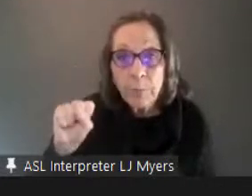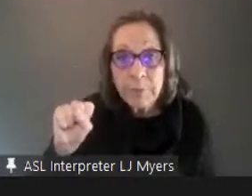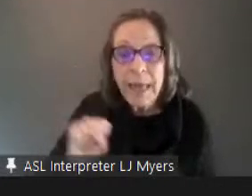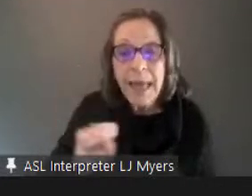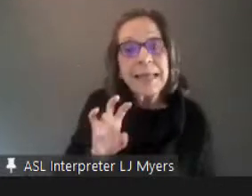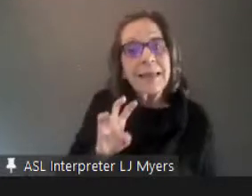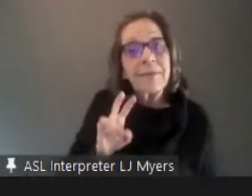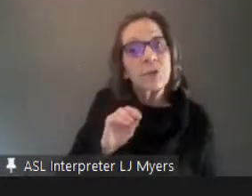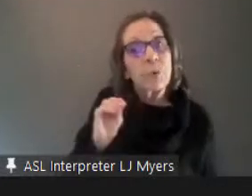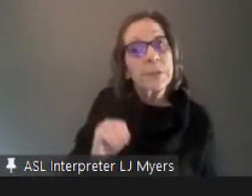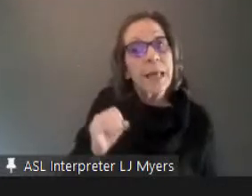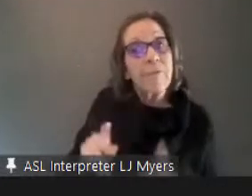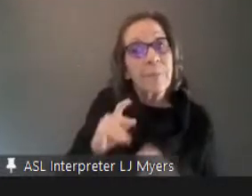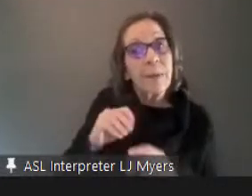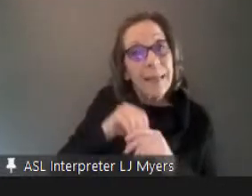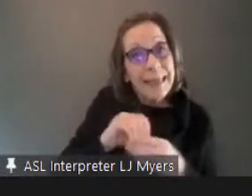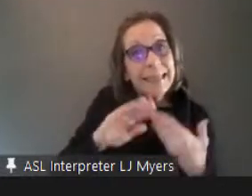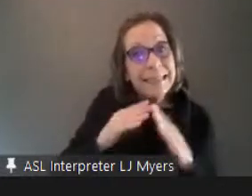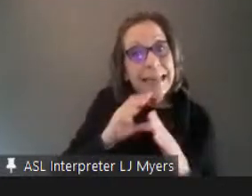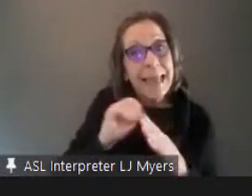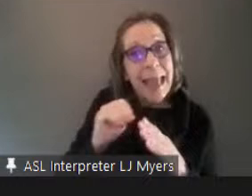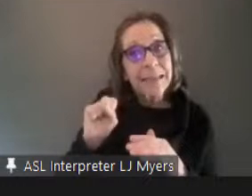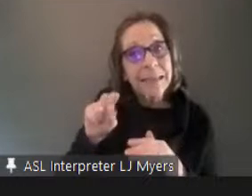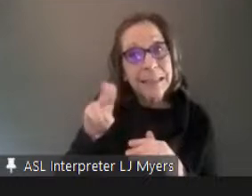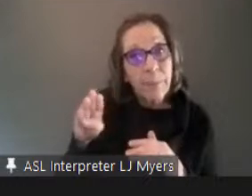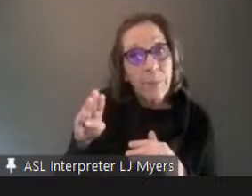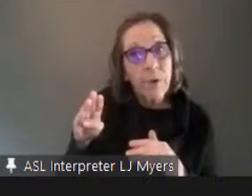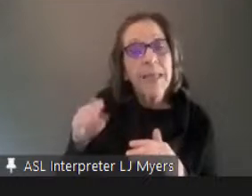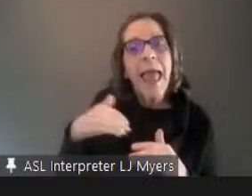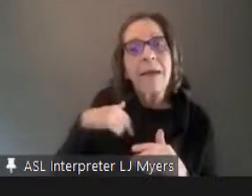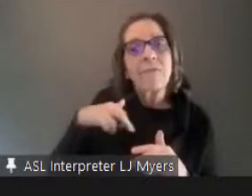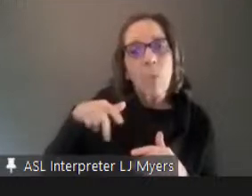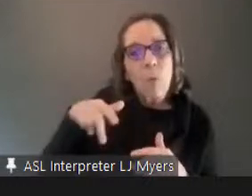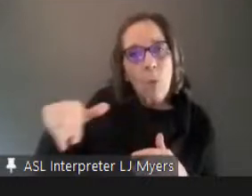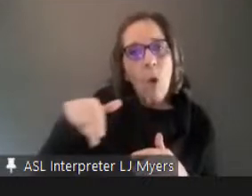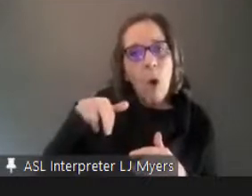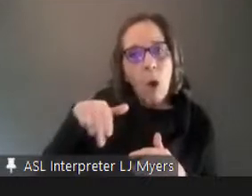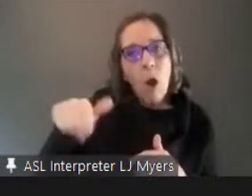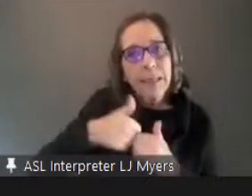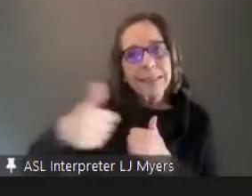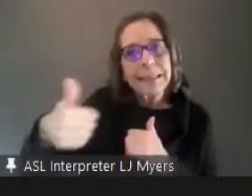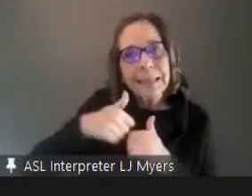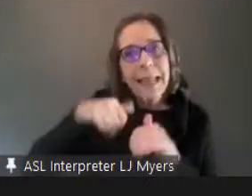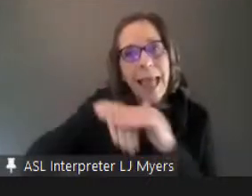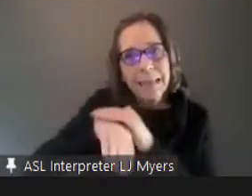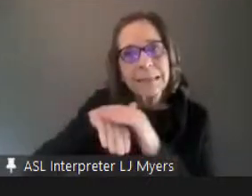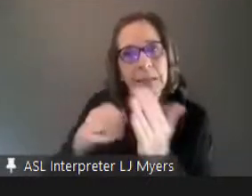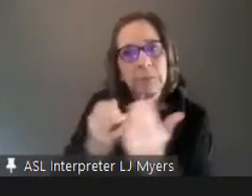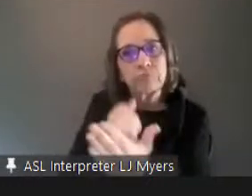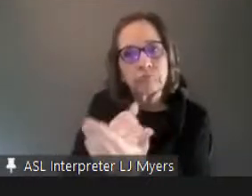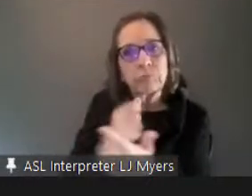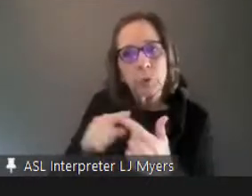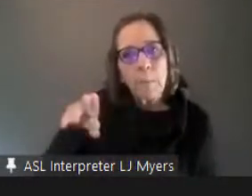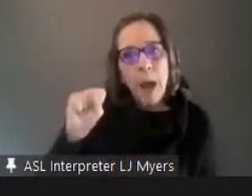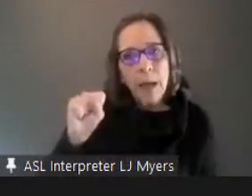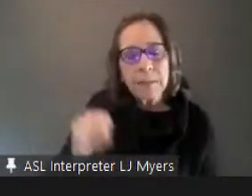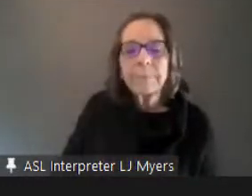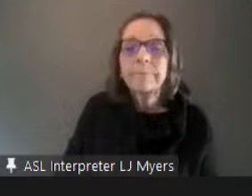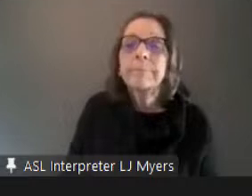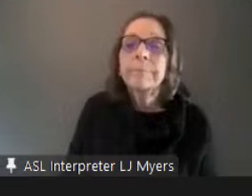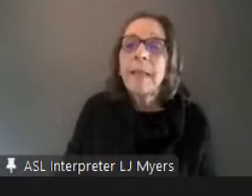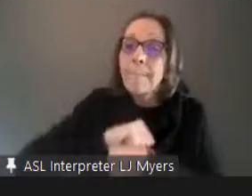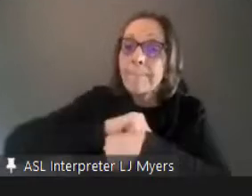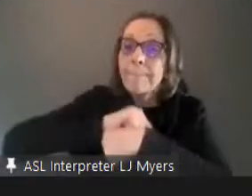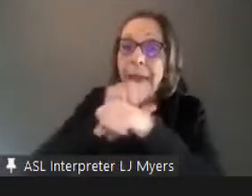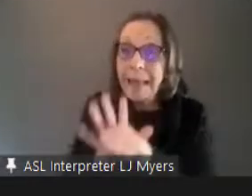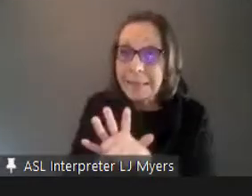people in the city and the 35 suburbs have that walk distance access to the bus system as well. The pandemic threw